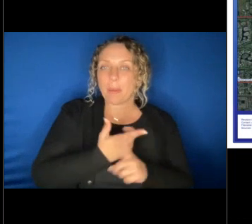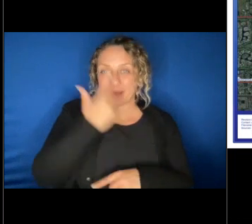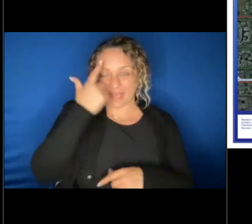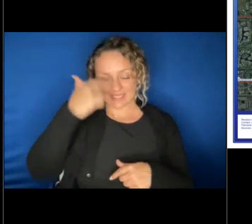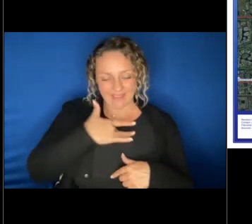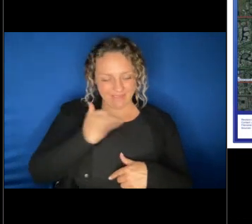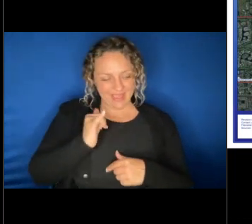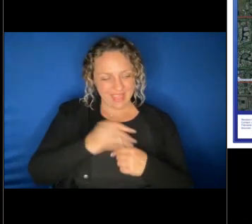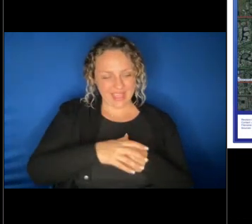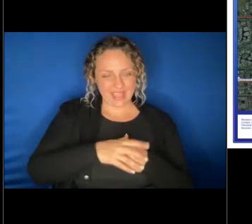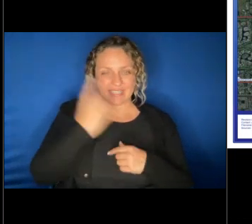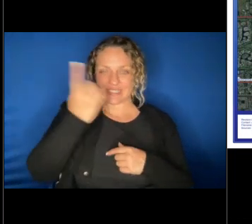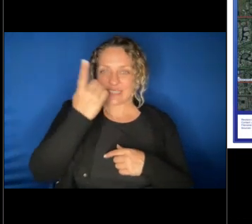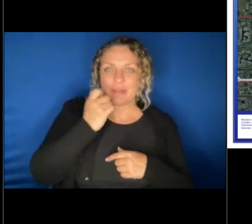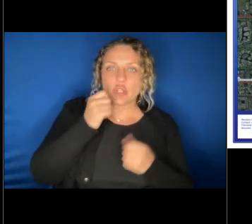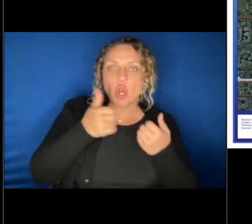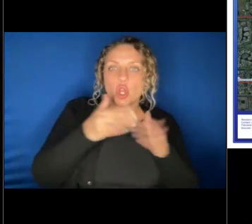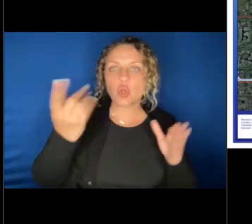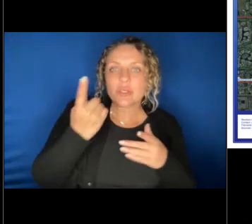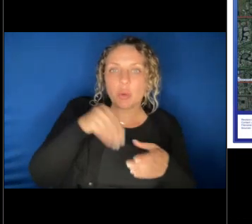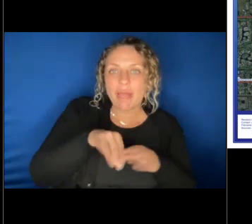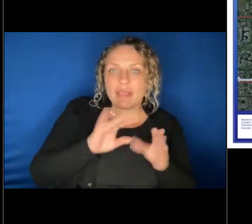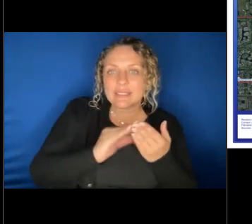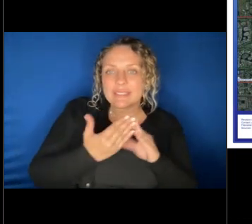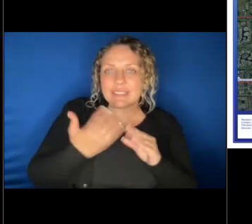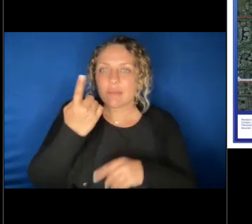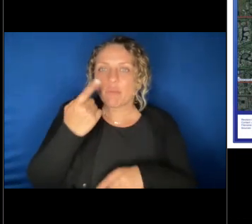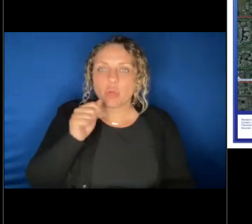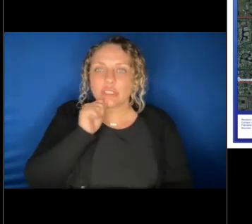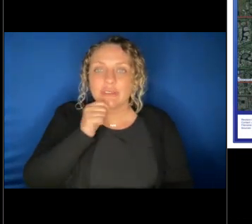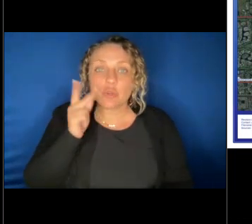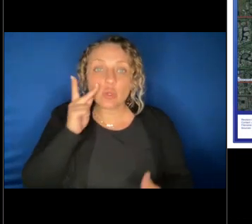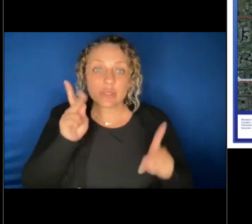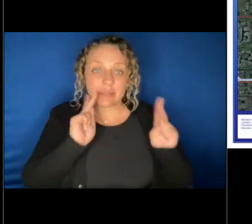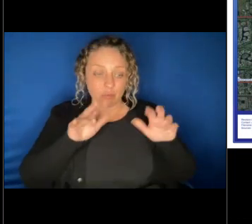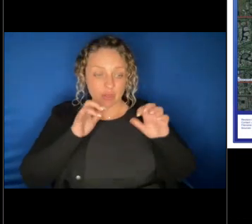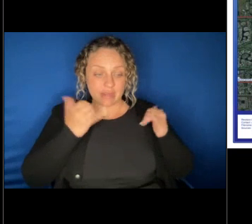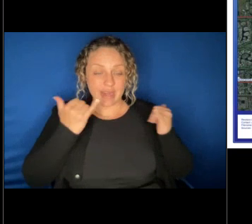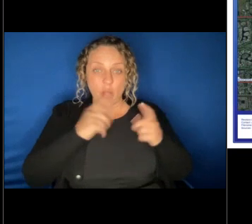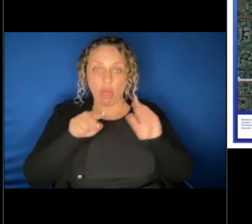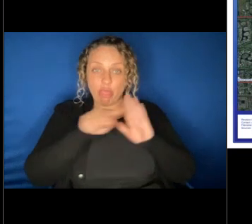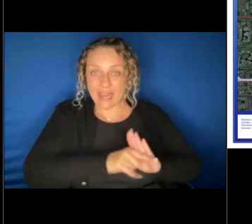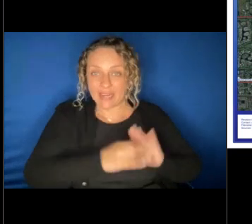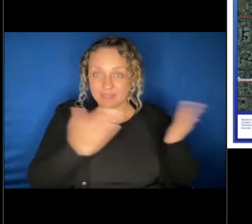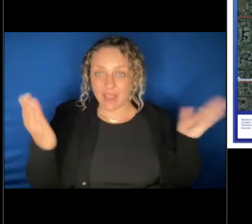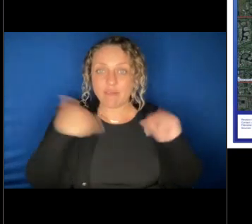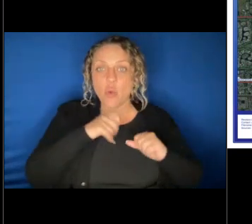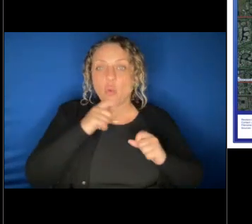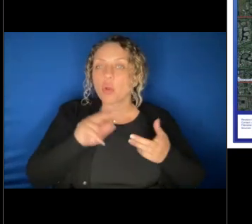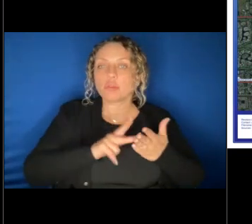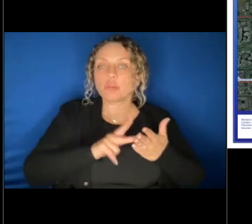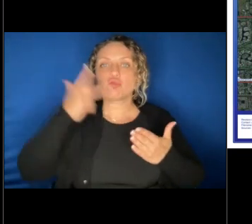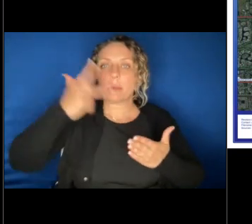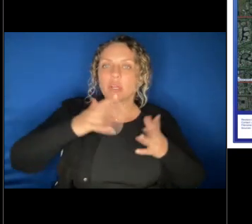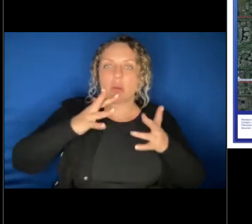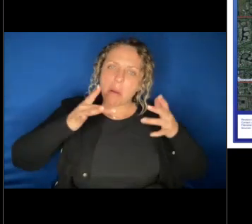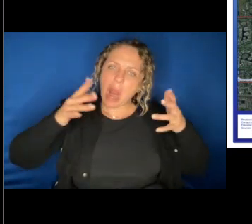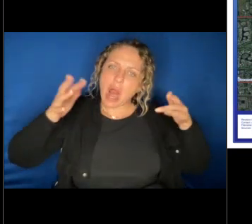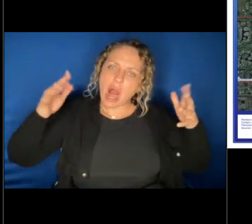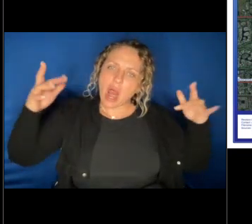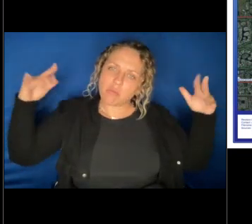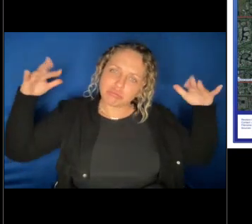like somebody's going to lose somewhere in the city. And you see the crowd that are coming now with all the negative stuff, it's going to triple, quadruple, because